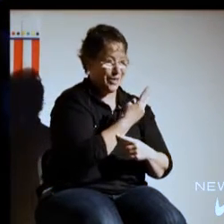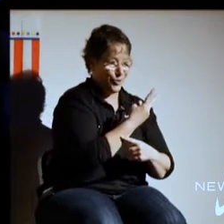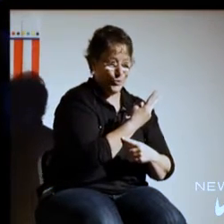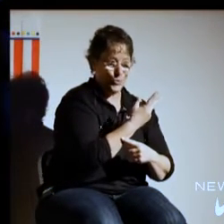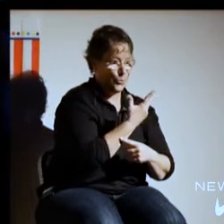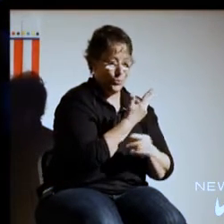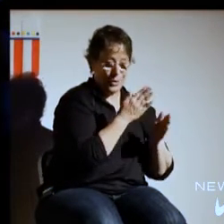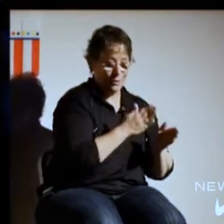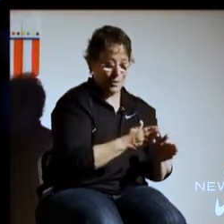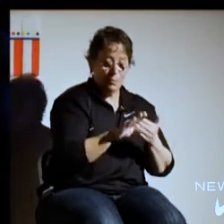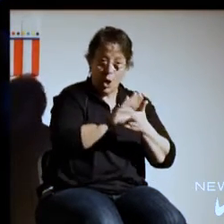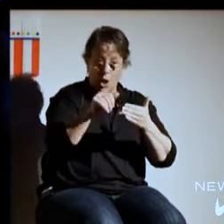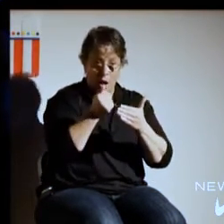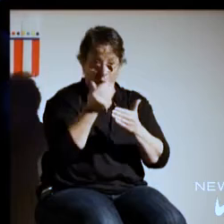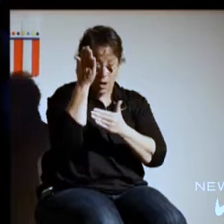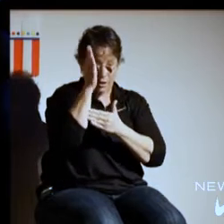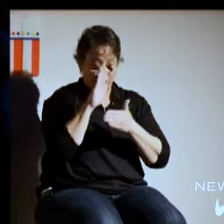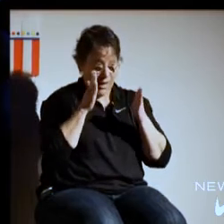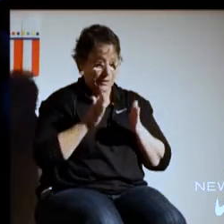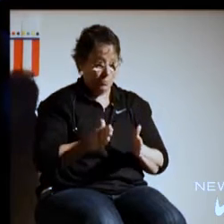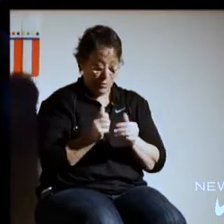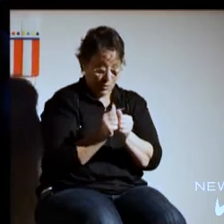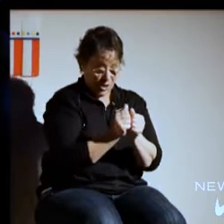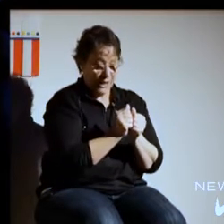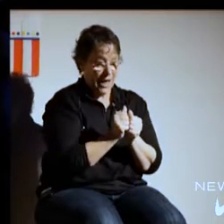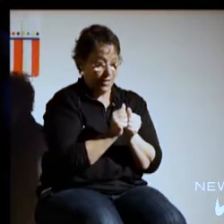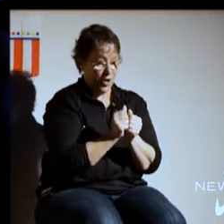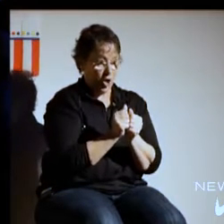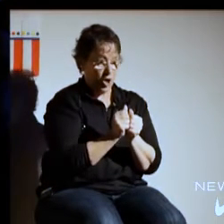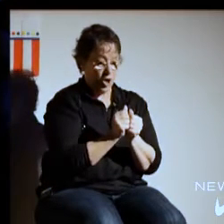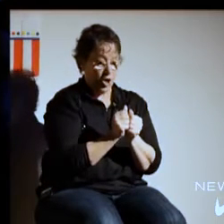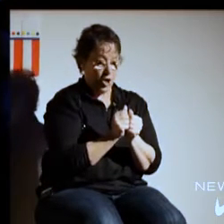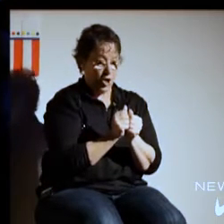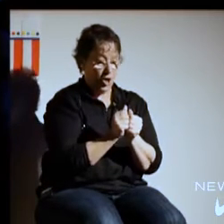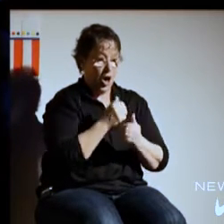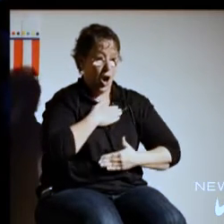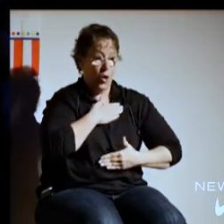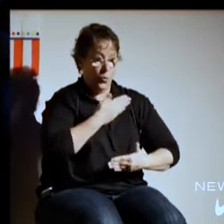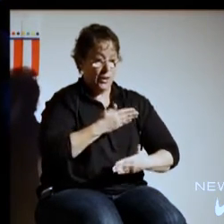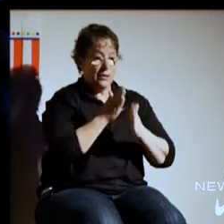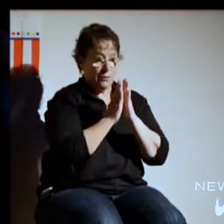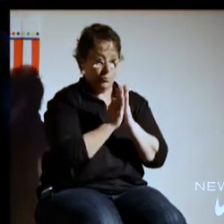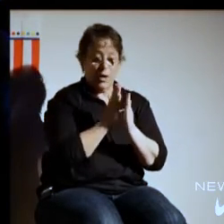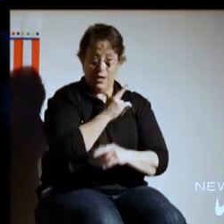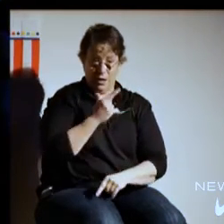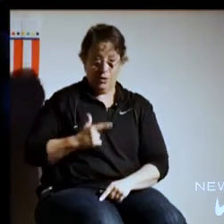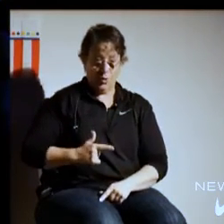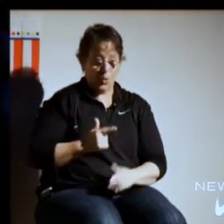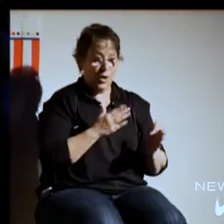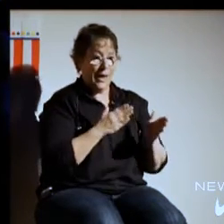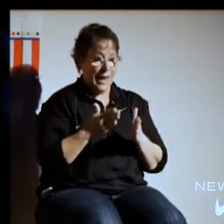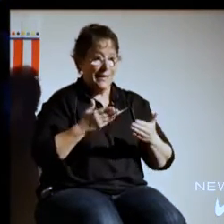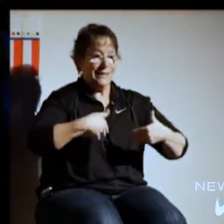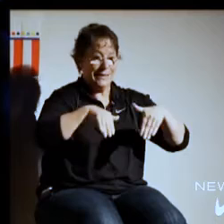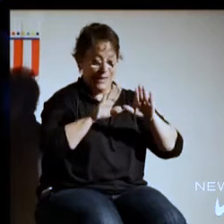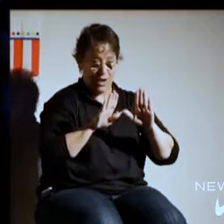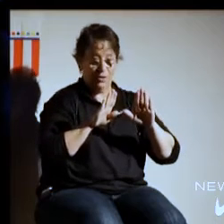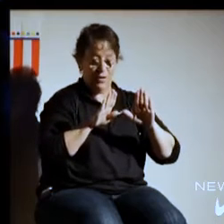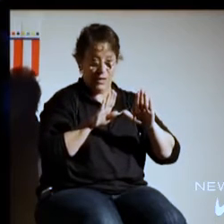New Life home come together and are willing to pray to the Lord and sacrifice so that it can